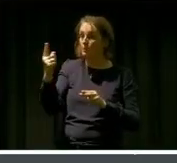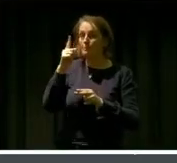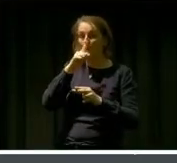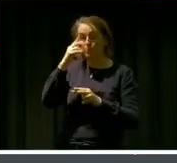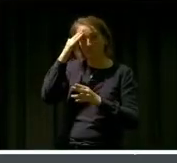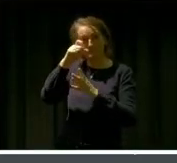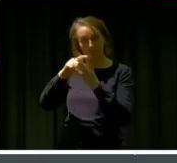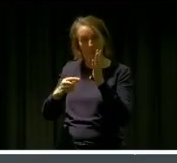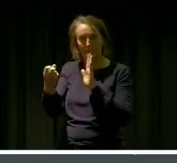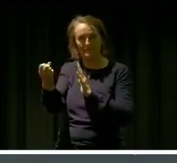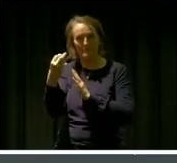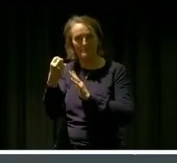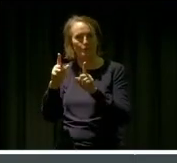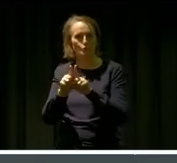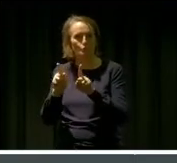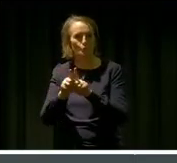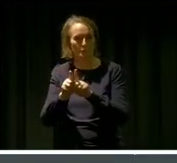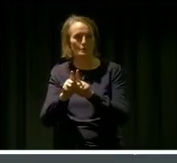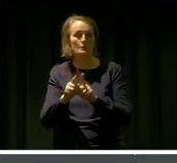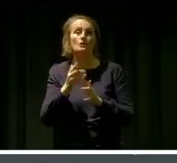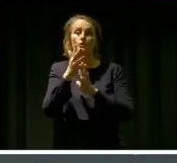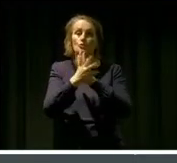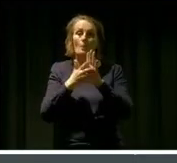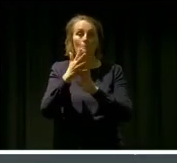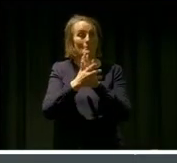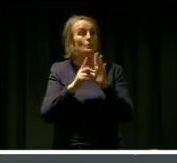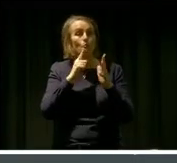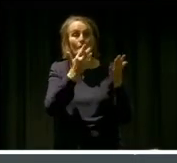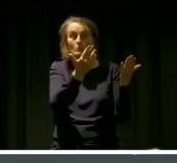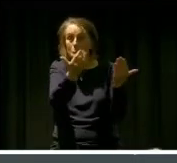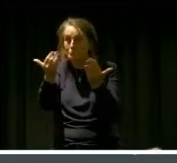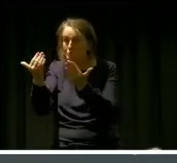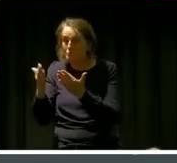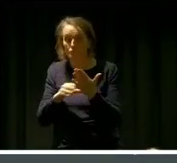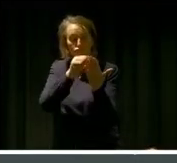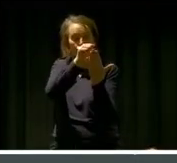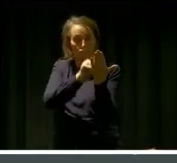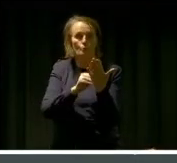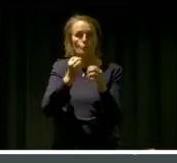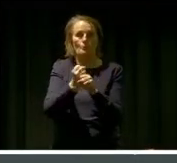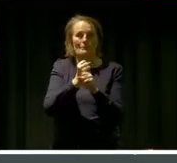feedback from multiple streams and individuals, the final drafts will be developed.